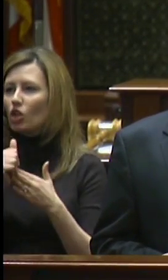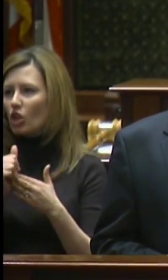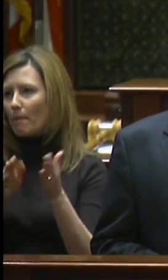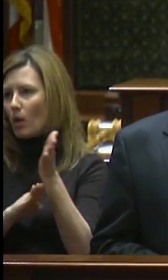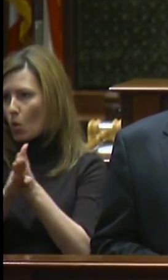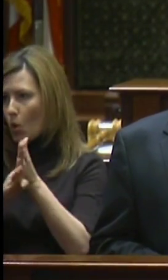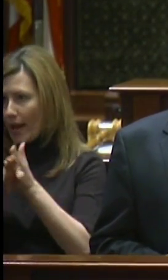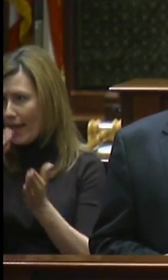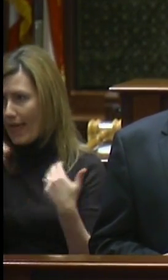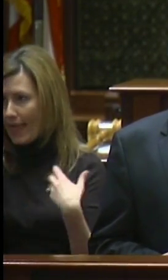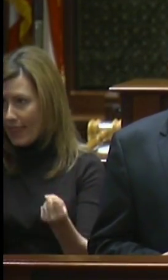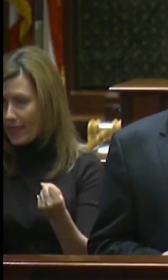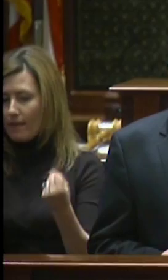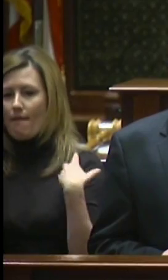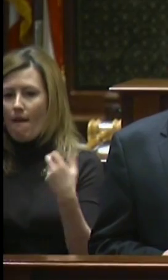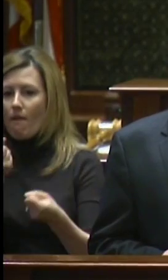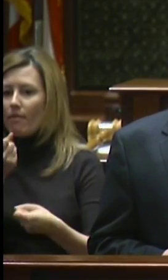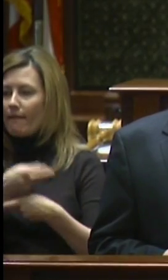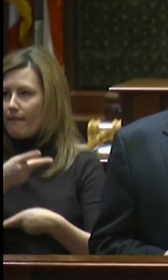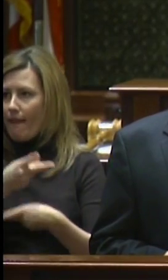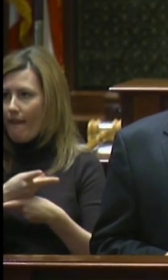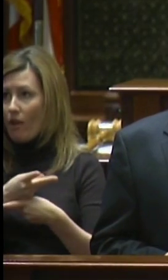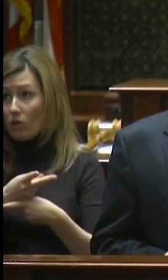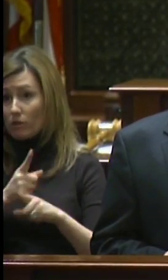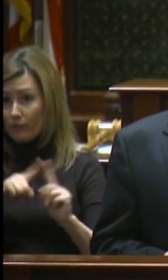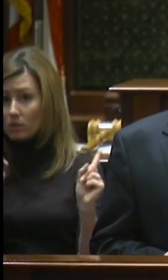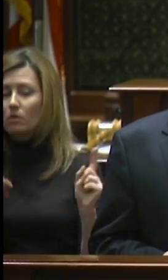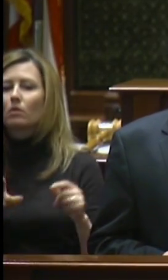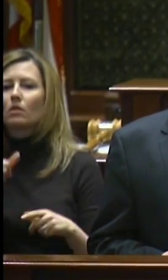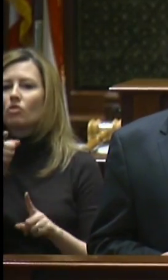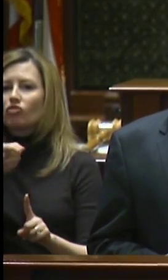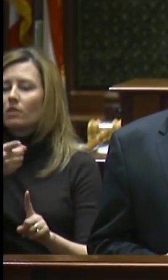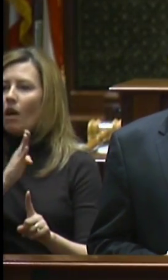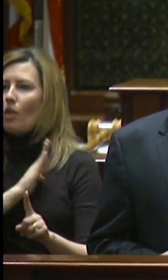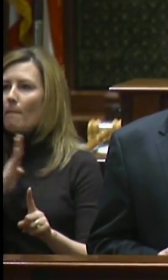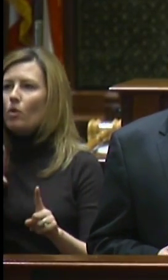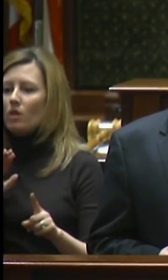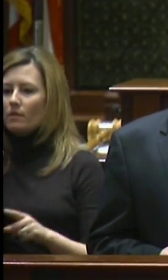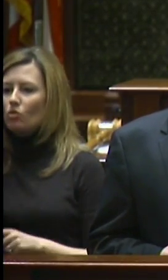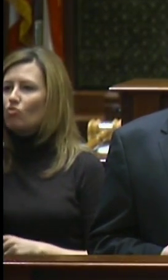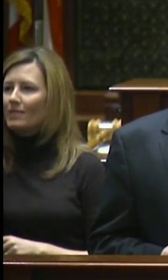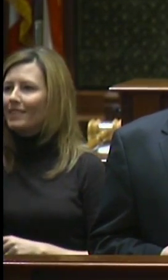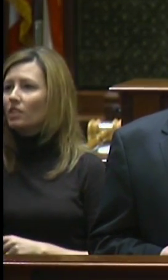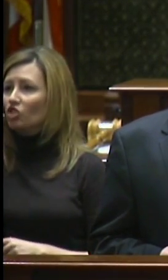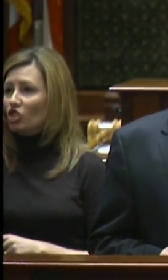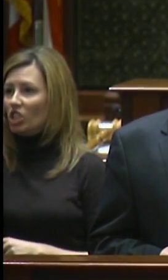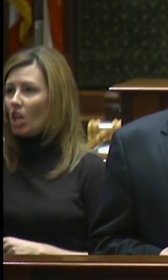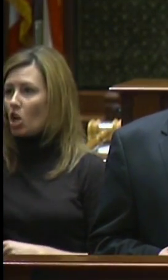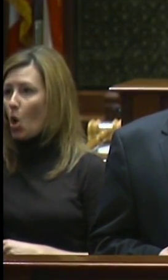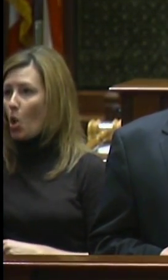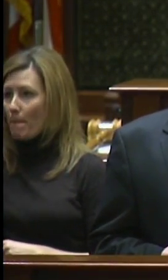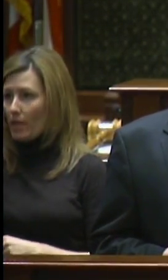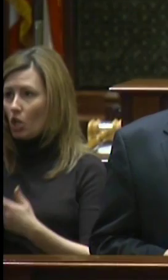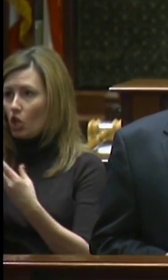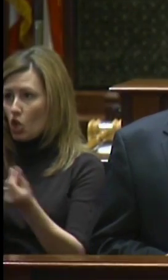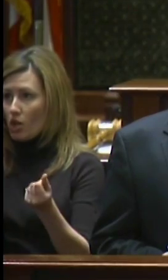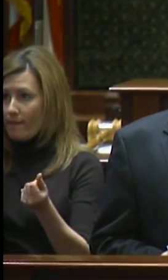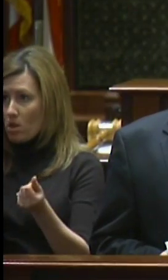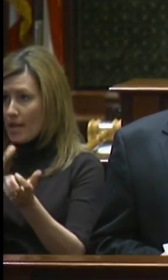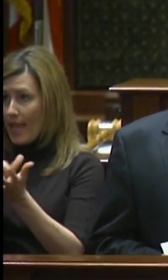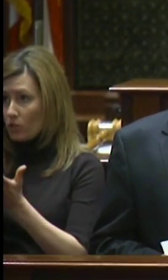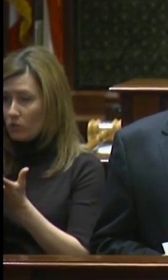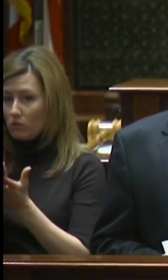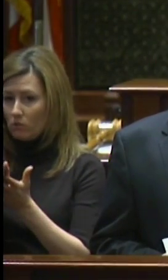and healthcare disparities. She's on the board of the Susan G. Komen Cure for Cancer and the